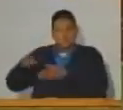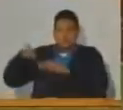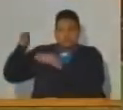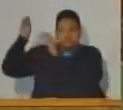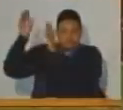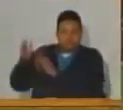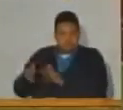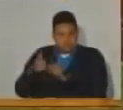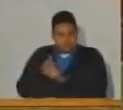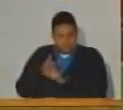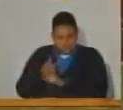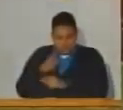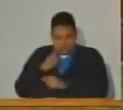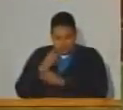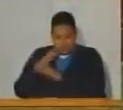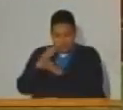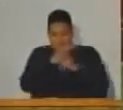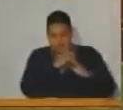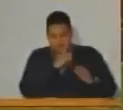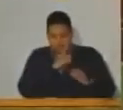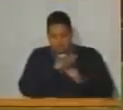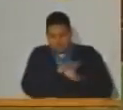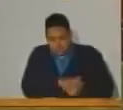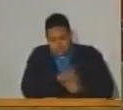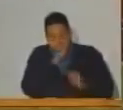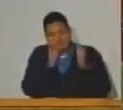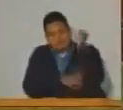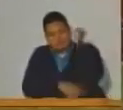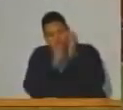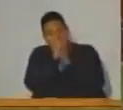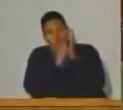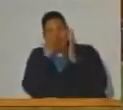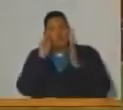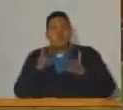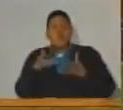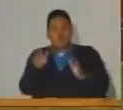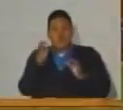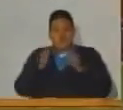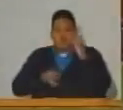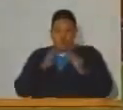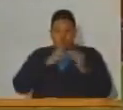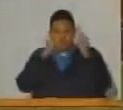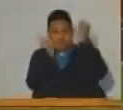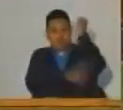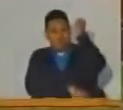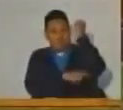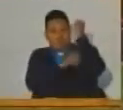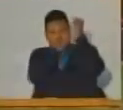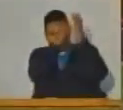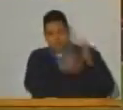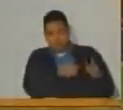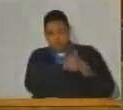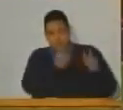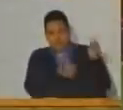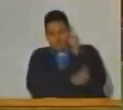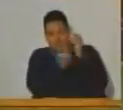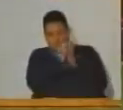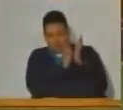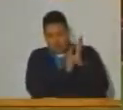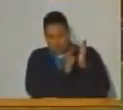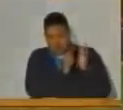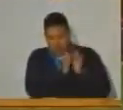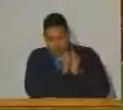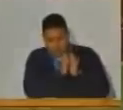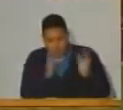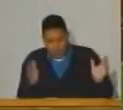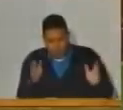Prevention, Suppression and Punishment Act will enable the courts to prosecute offences without